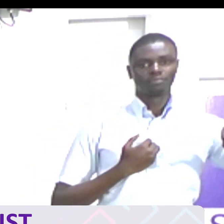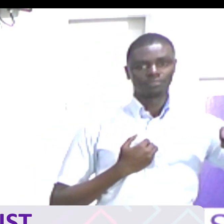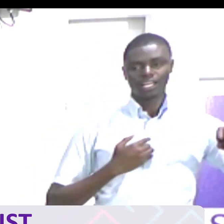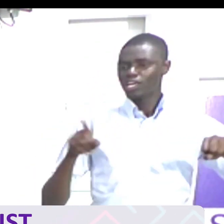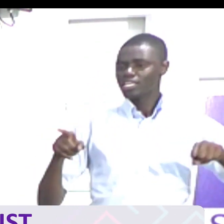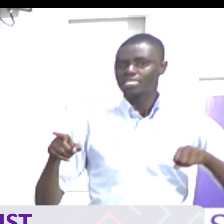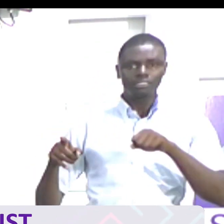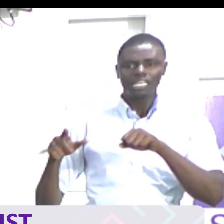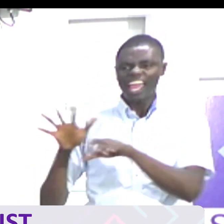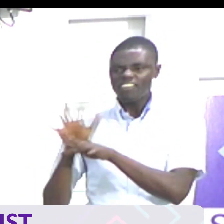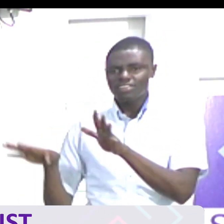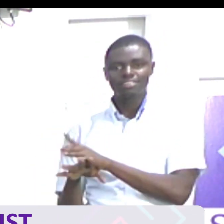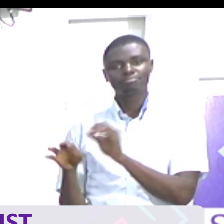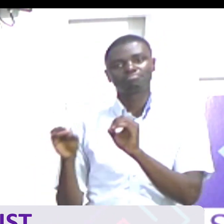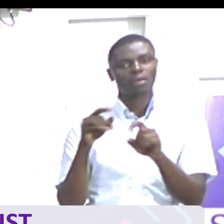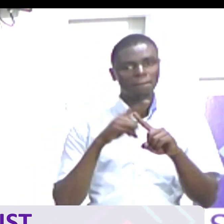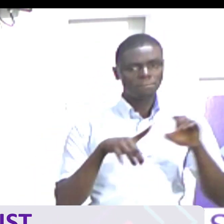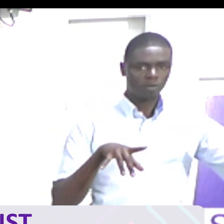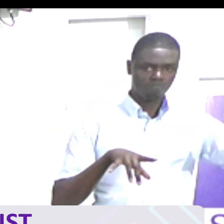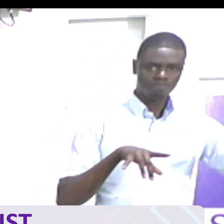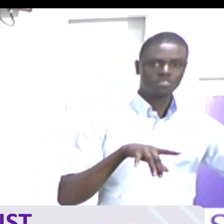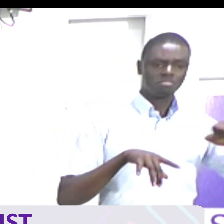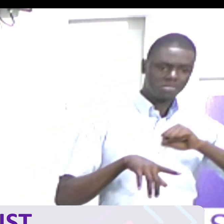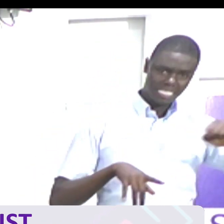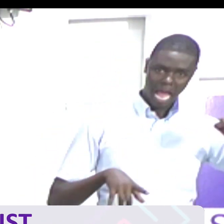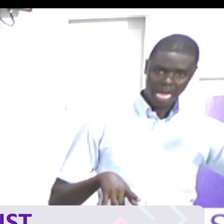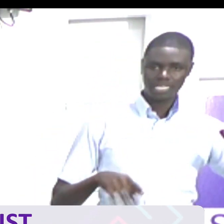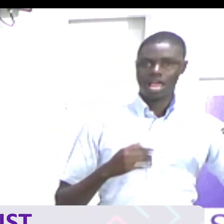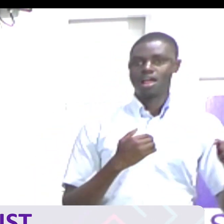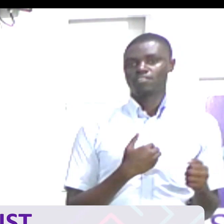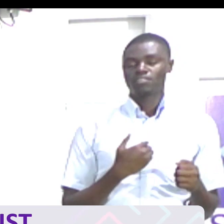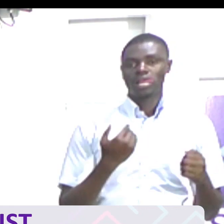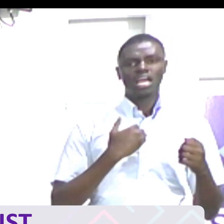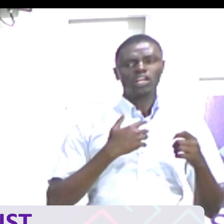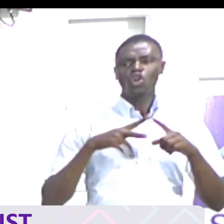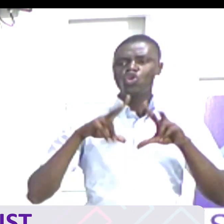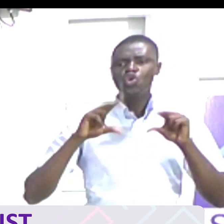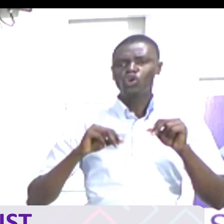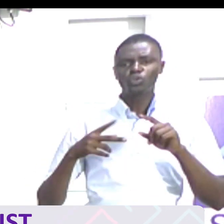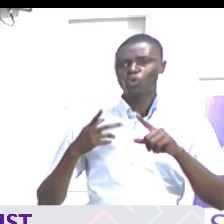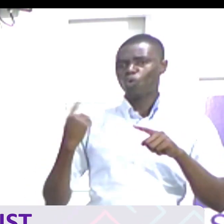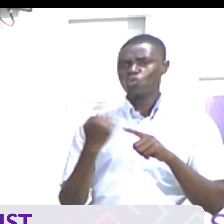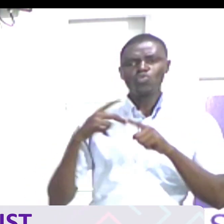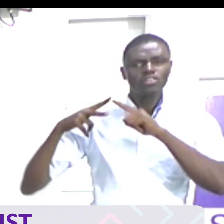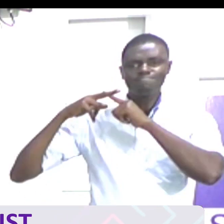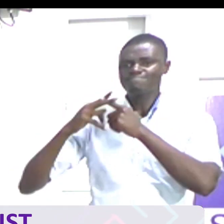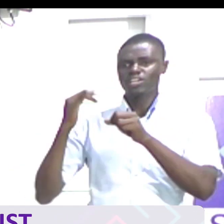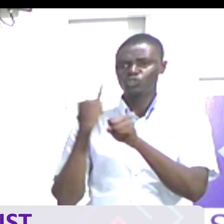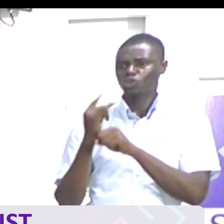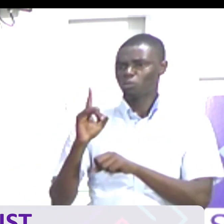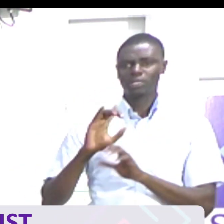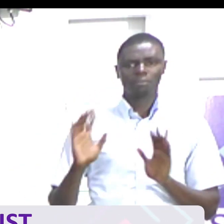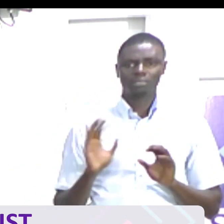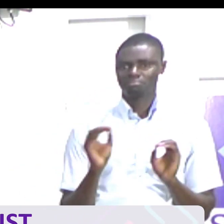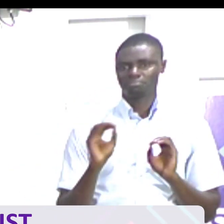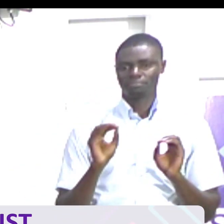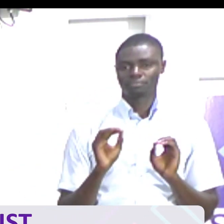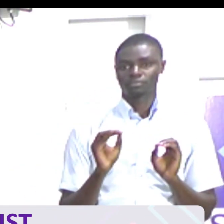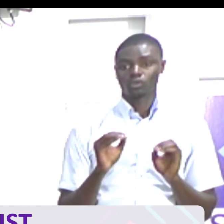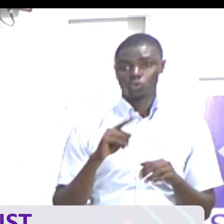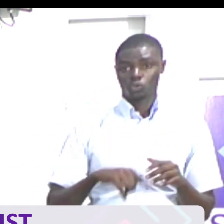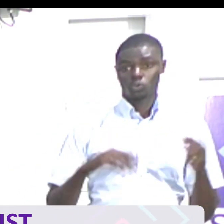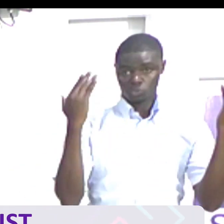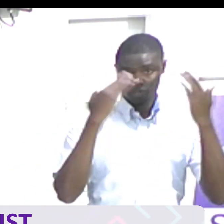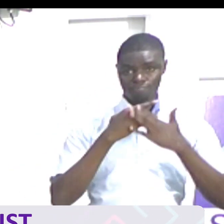kufadereva. Hiyo ndio mwisho pale. Hapa mimi sifanyangi kitu kingine. Sindio? Kabisa. Hiyo ndo atatupeleka nao hapa hivi tonight.